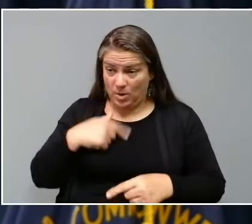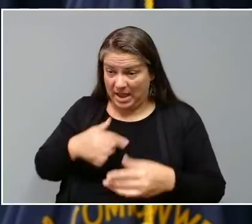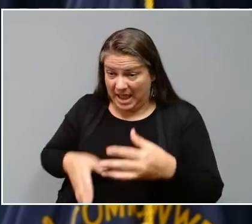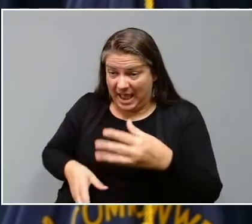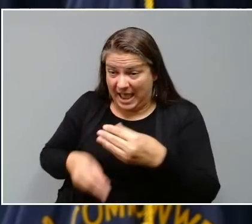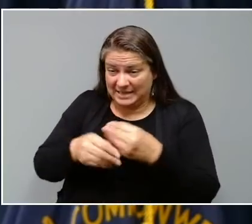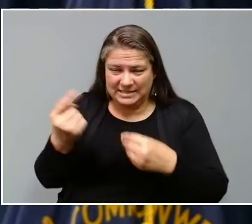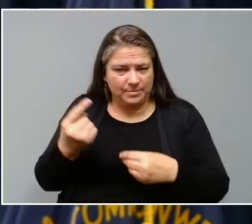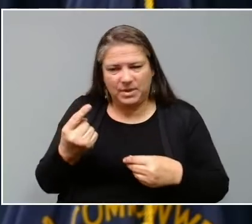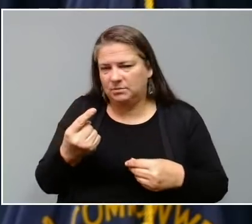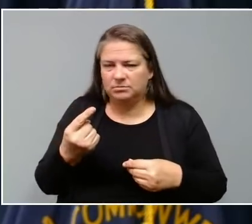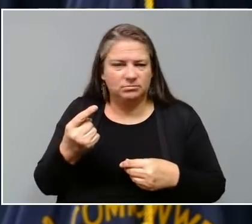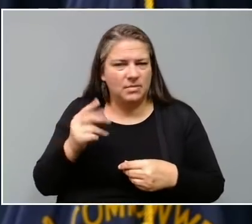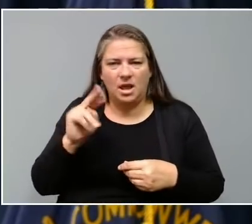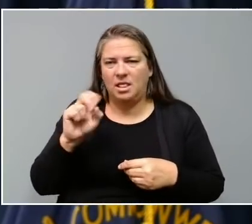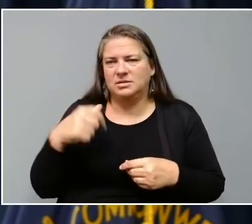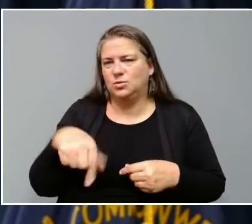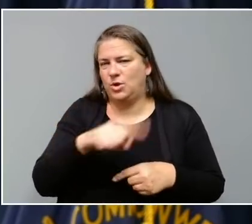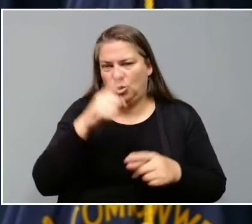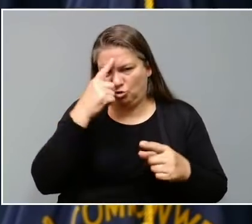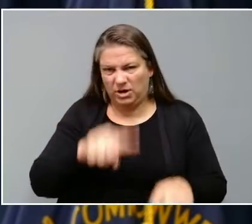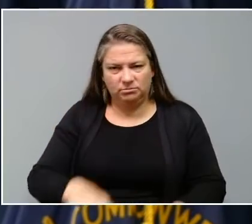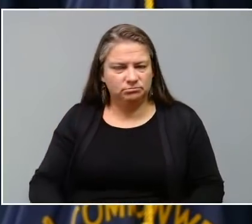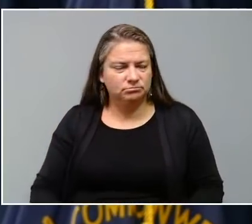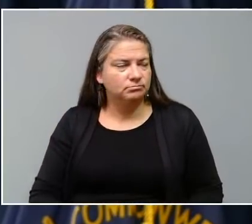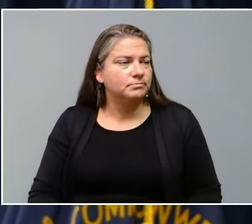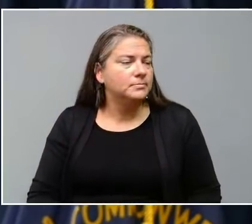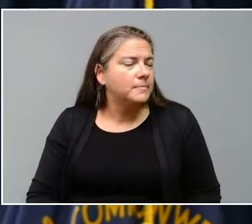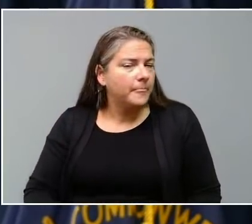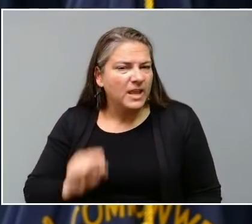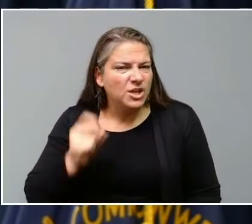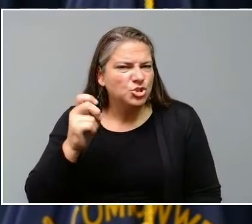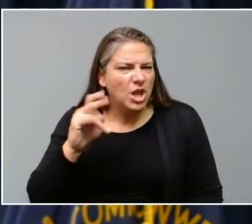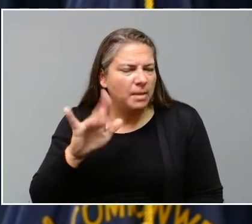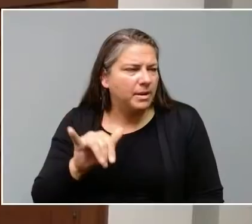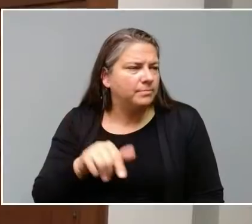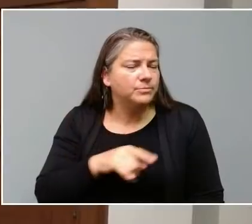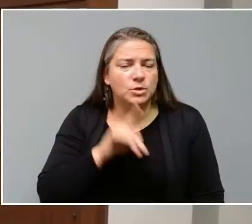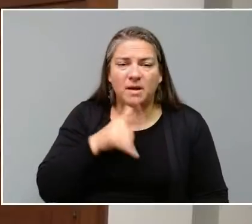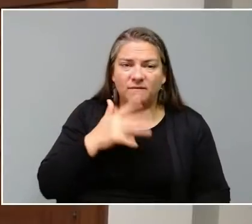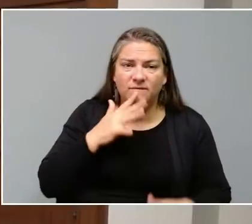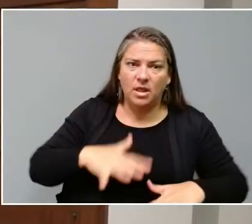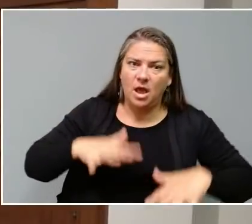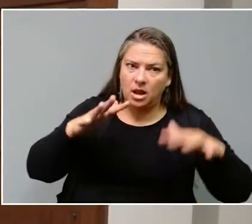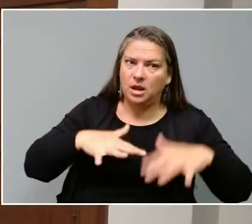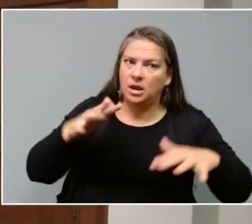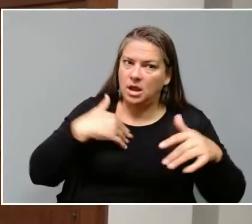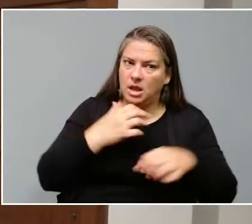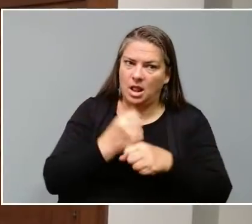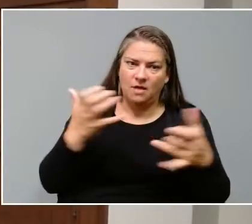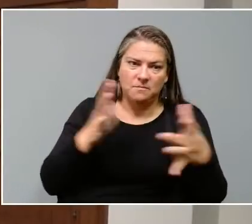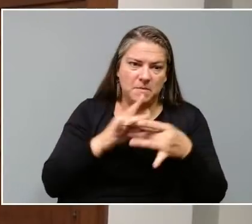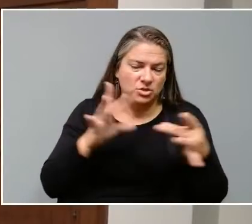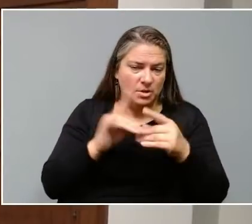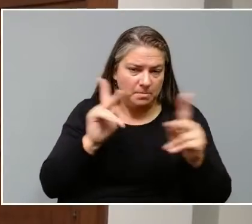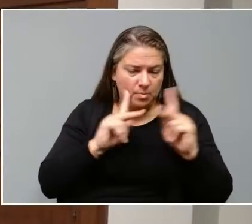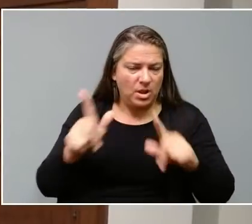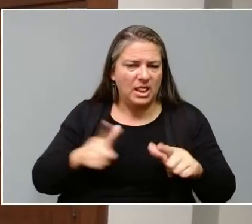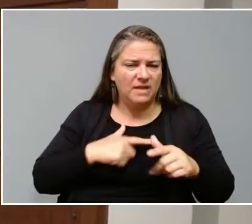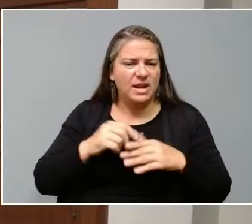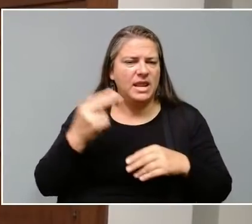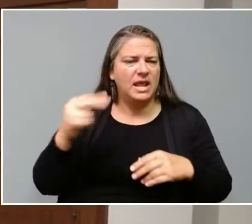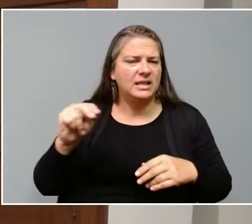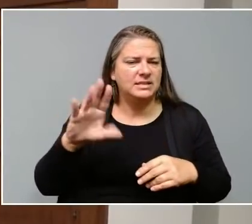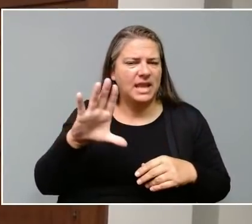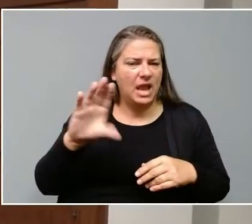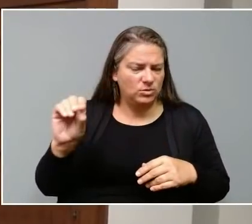agreement on. Shelby. On the topic of flooding, we're still receiving a lot of messages from people living in Nicholas County who are